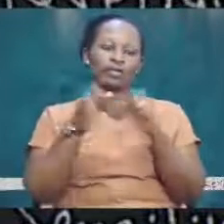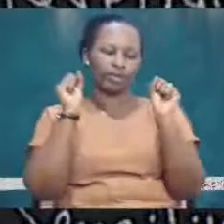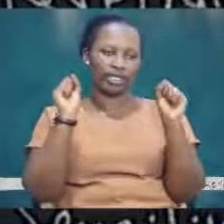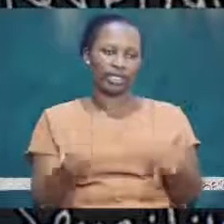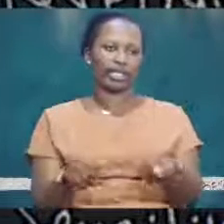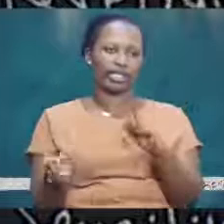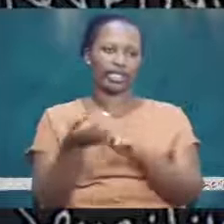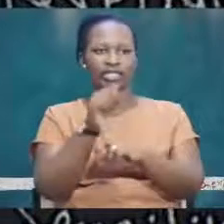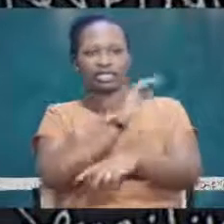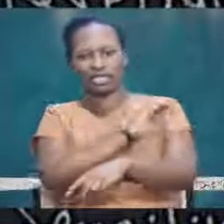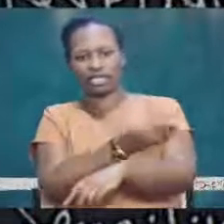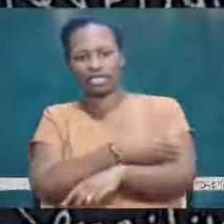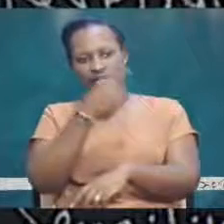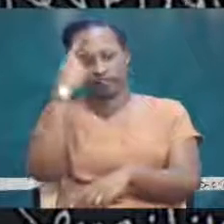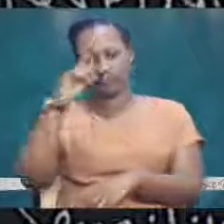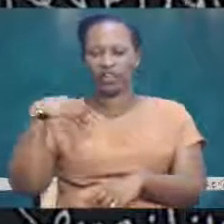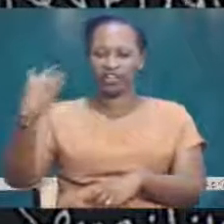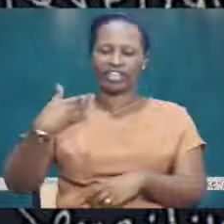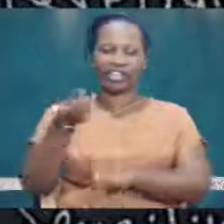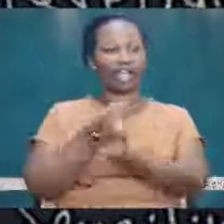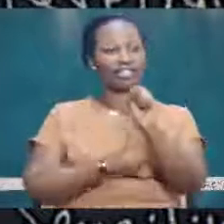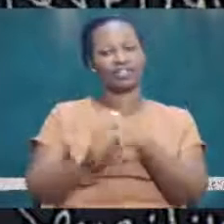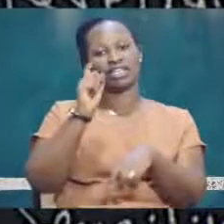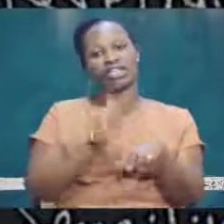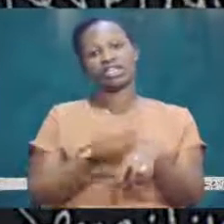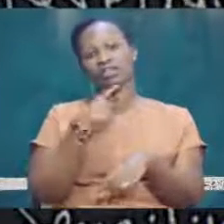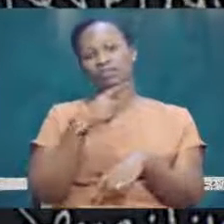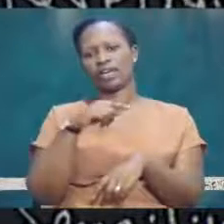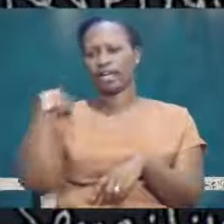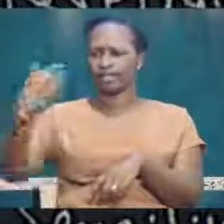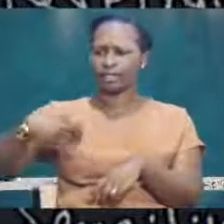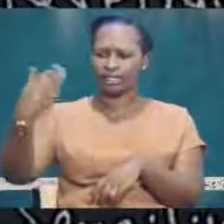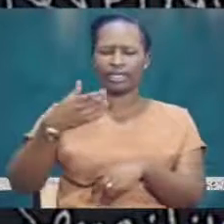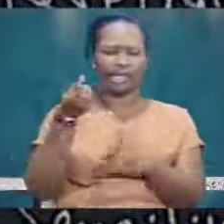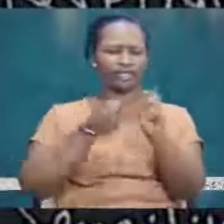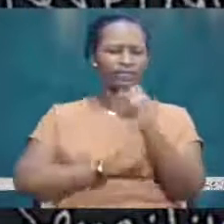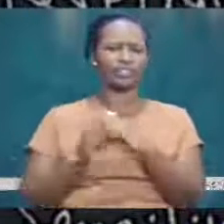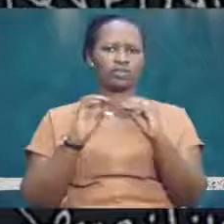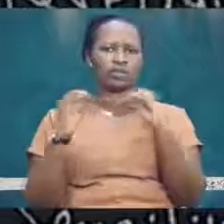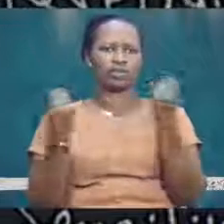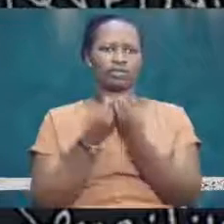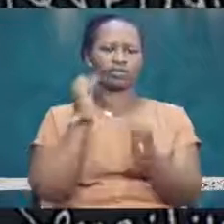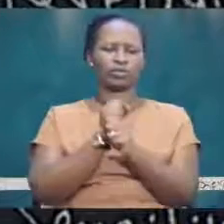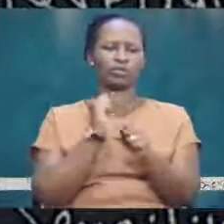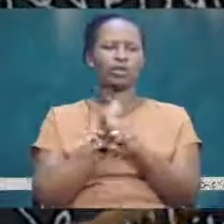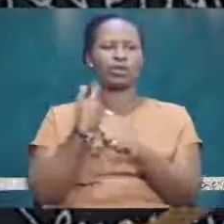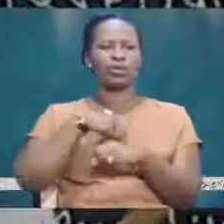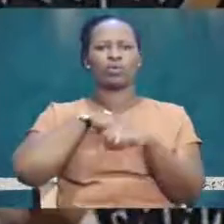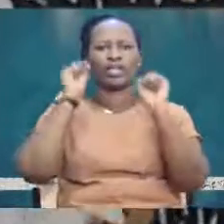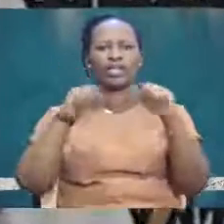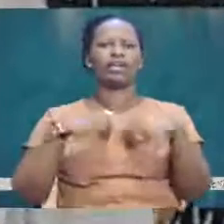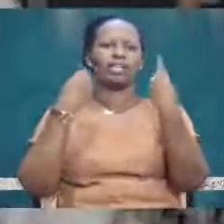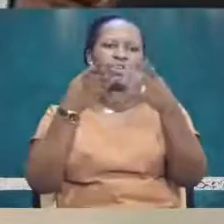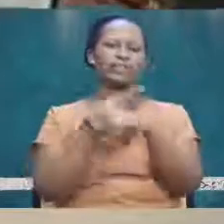get energy for daily activities. When we say daily activities that organisms do, we can